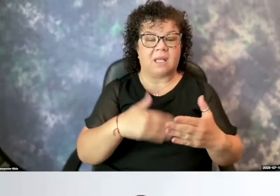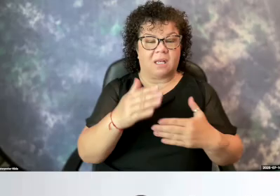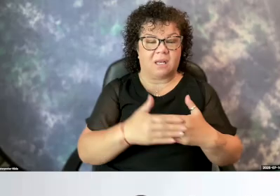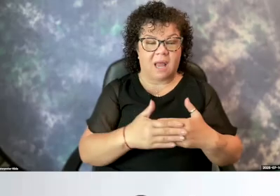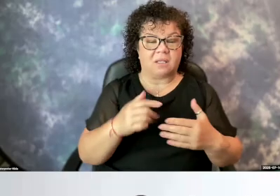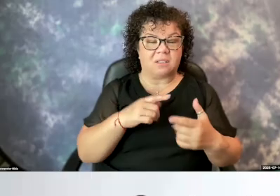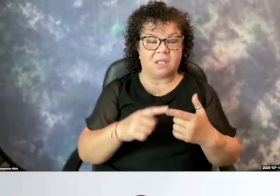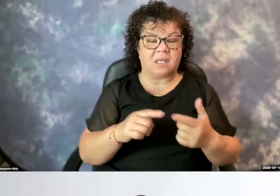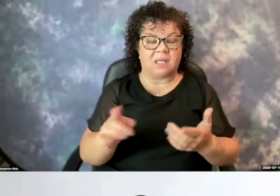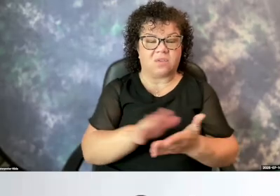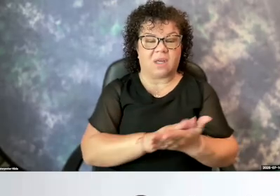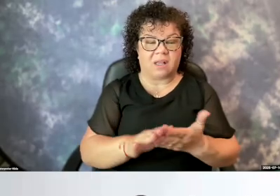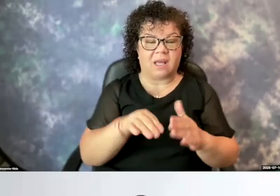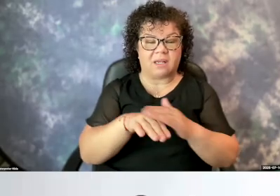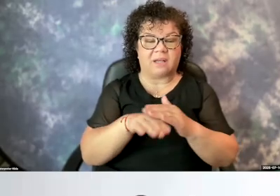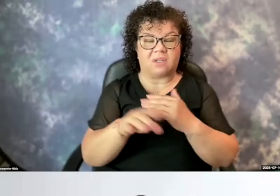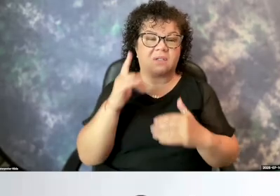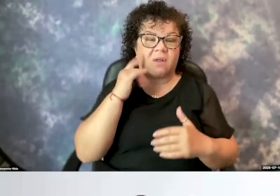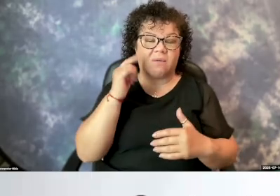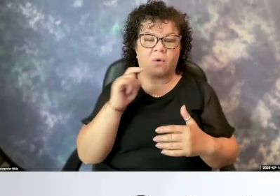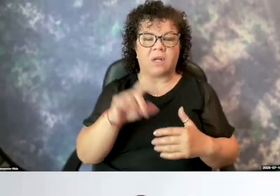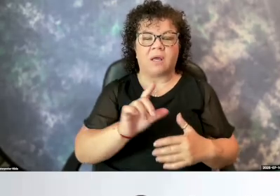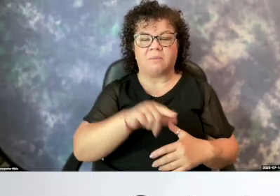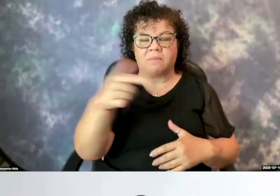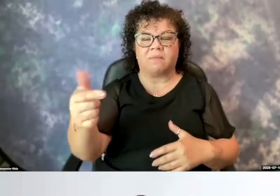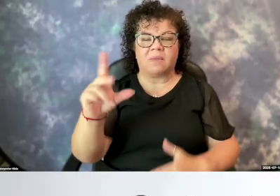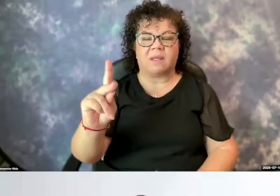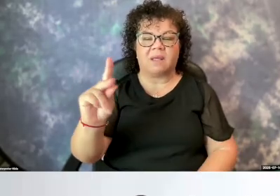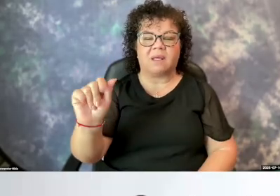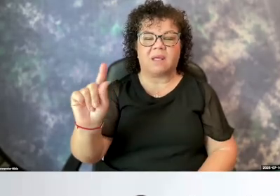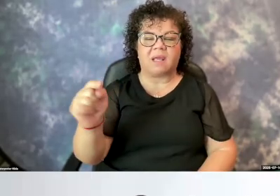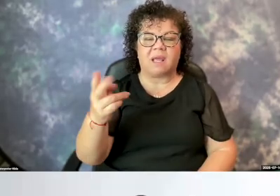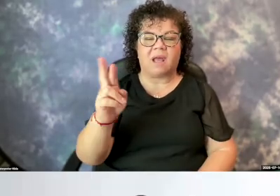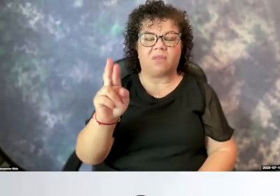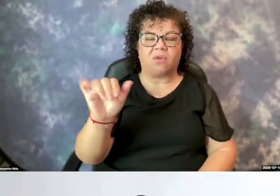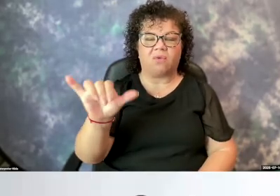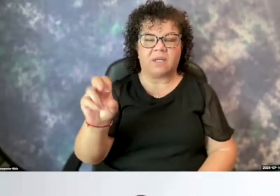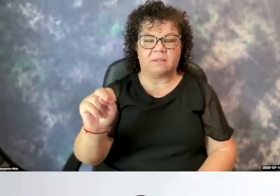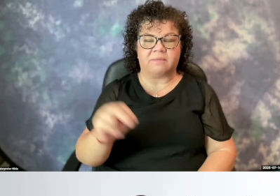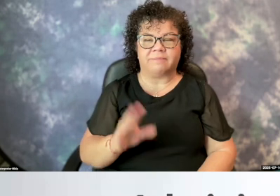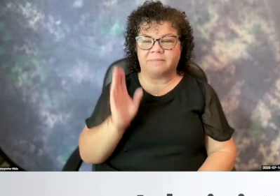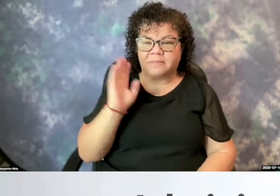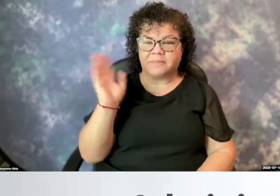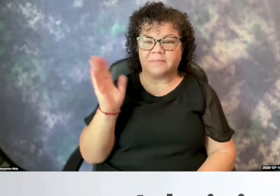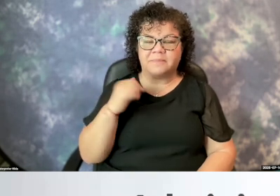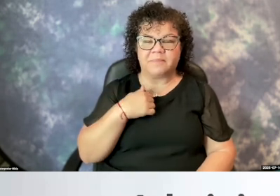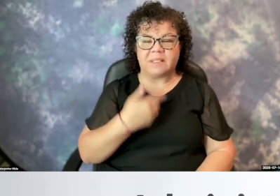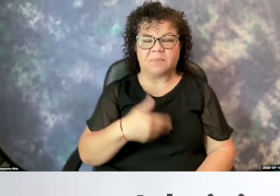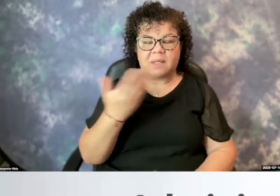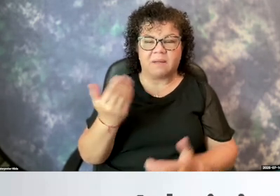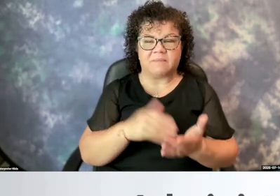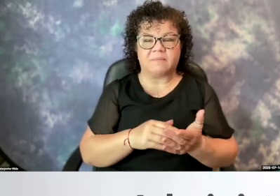improvements. Next up is Access Clean California. I'm passing it to Catherine.